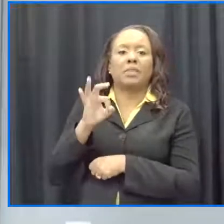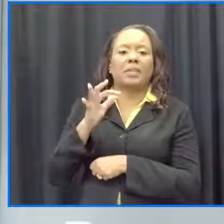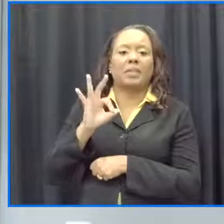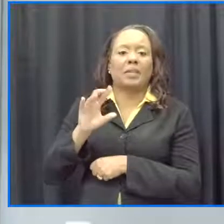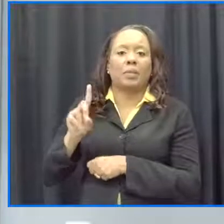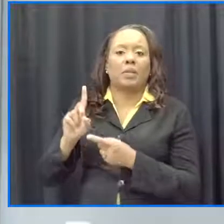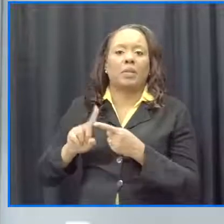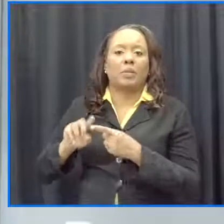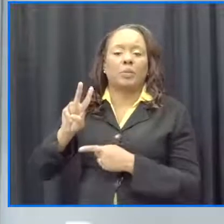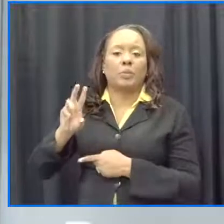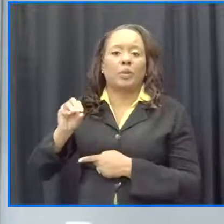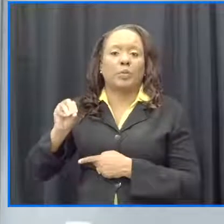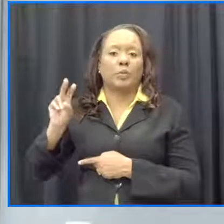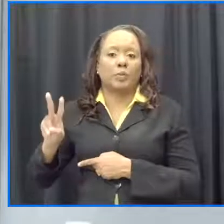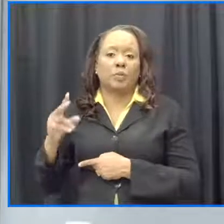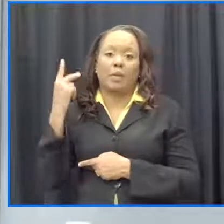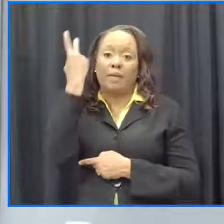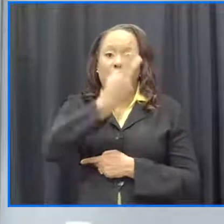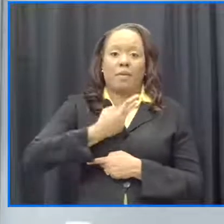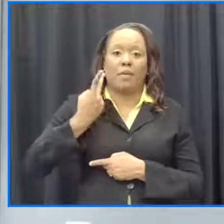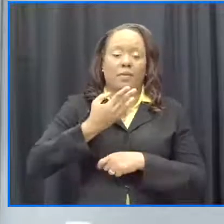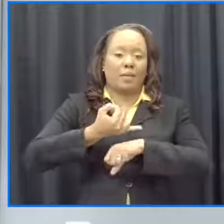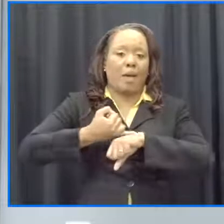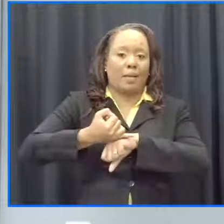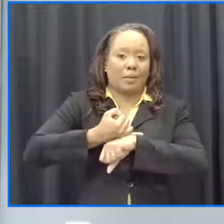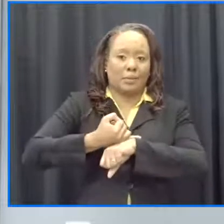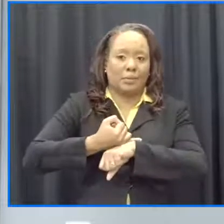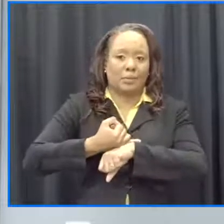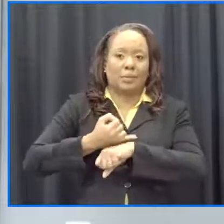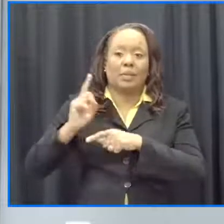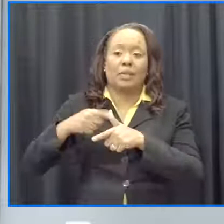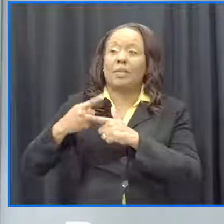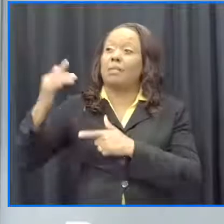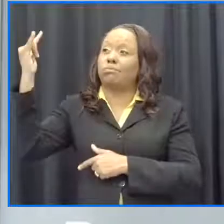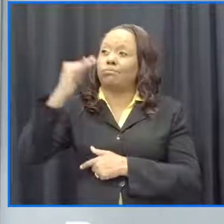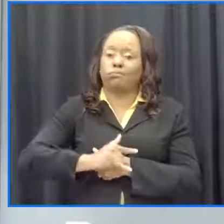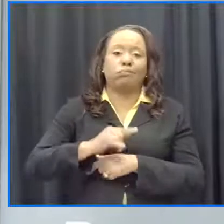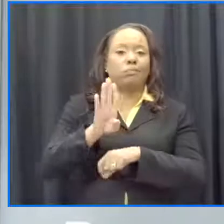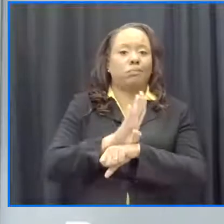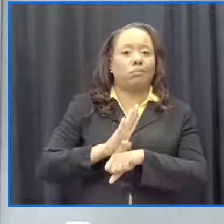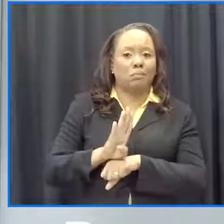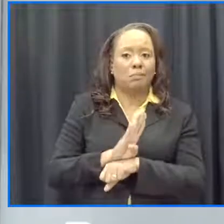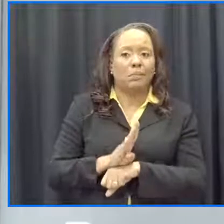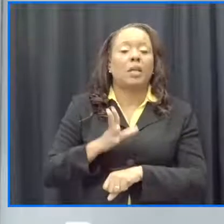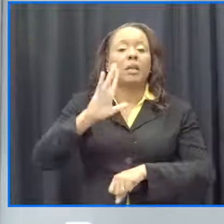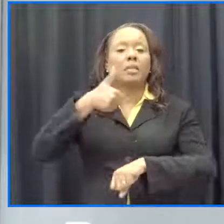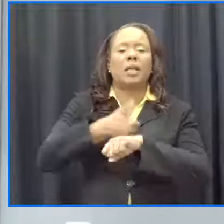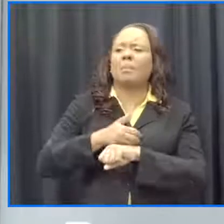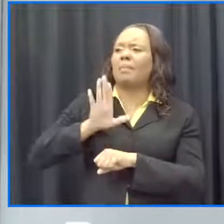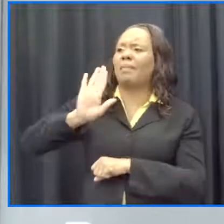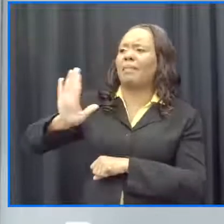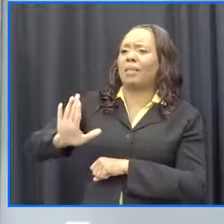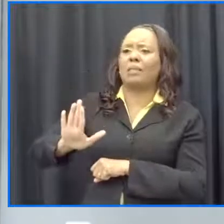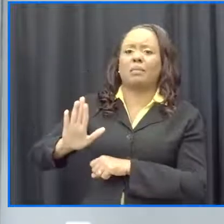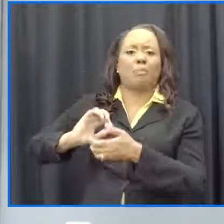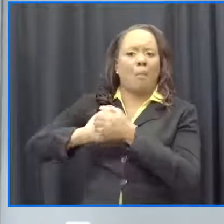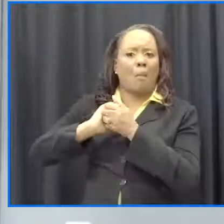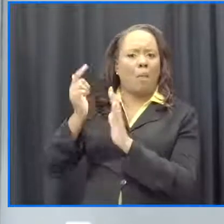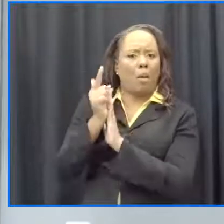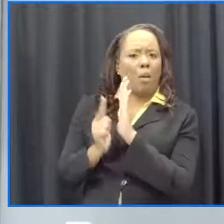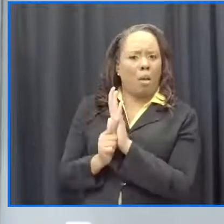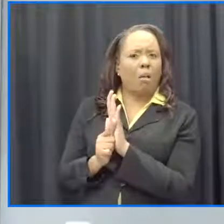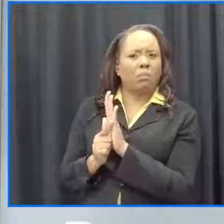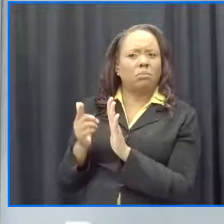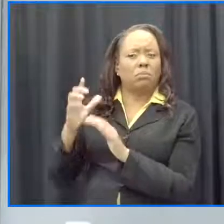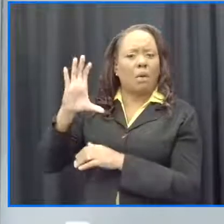until 2002 when he returned to Barbados. He subsequently founded his own law practice in